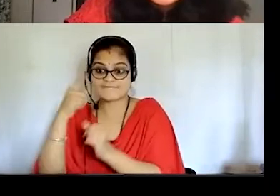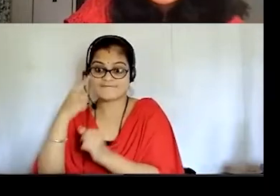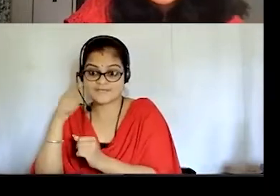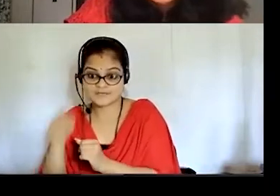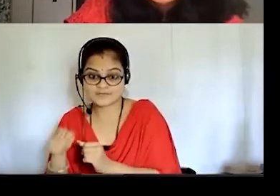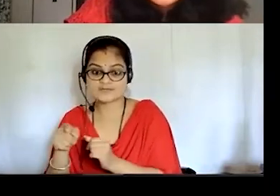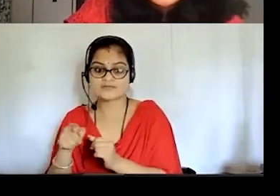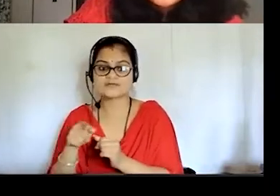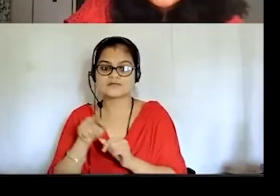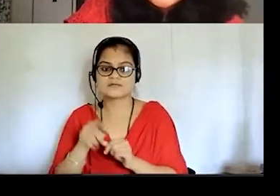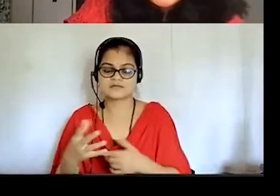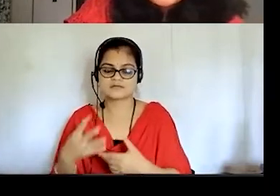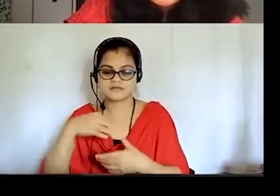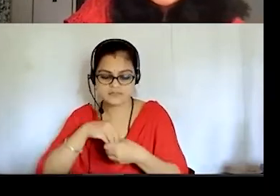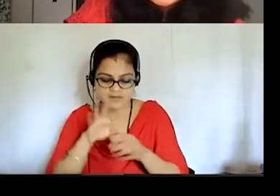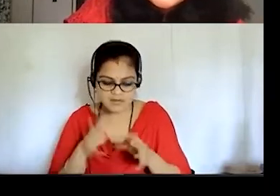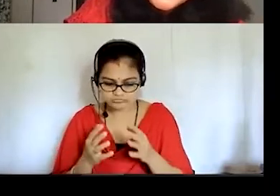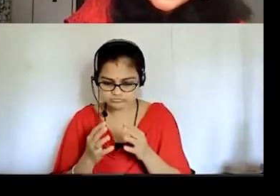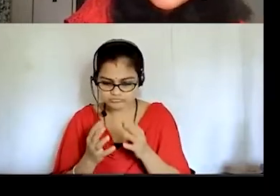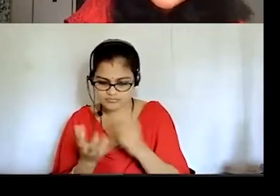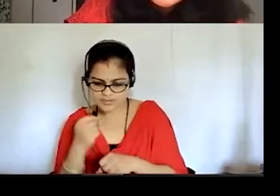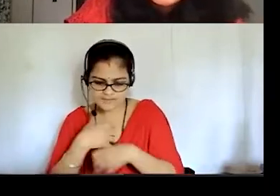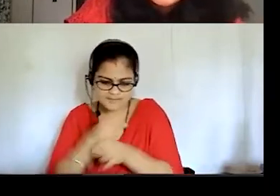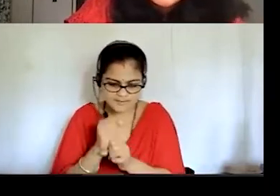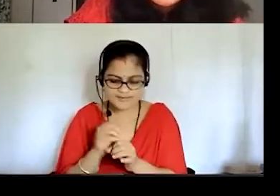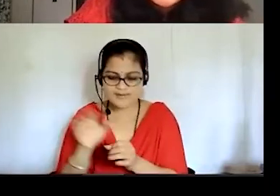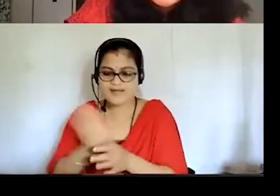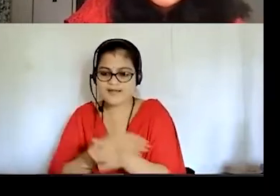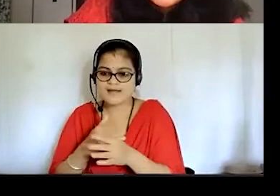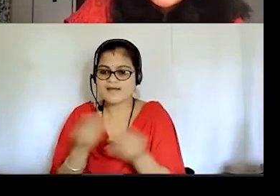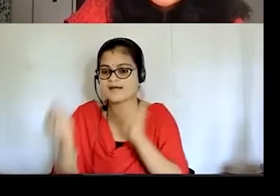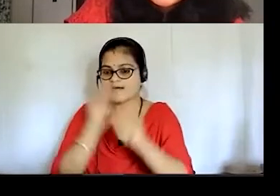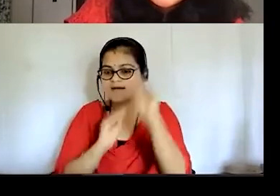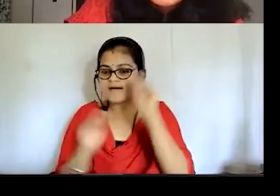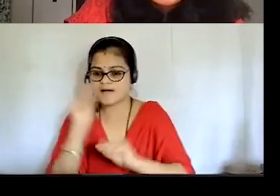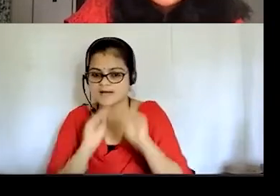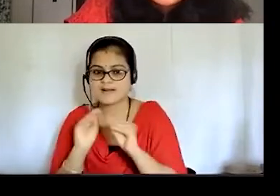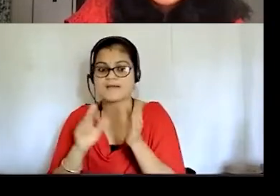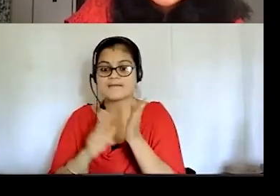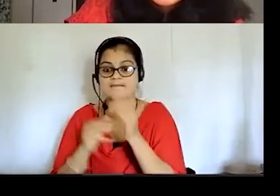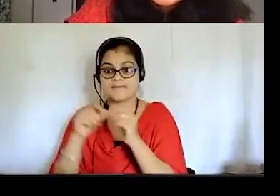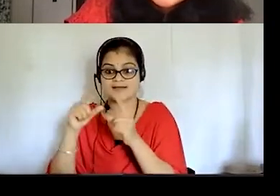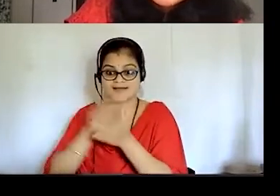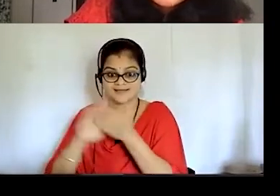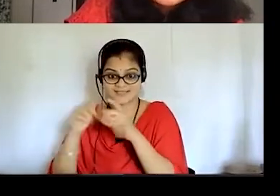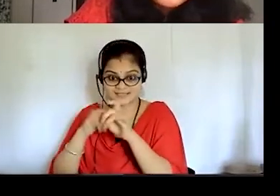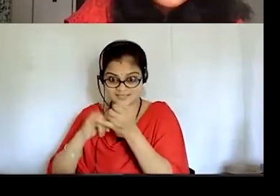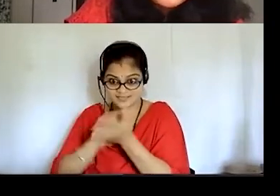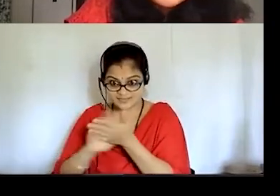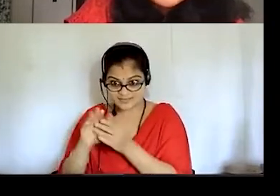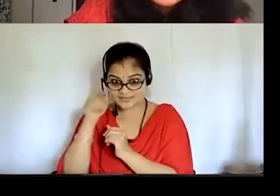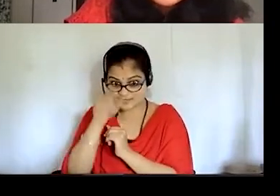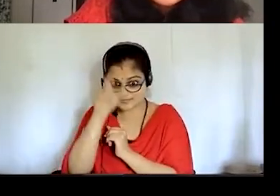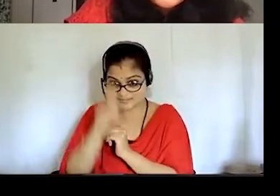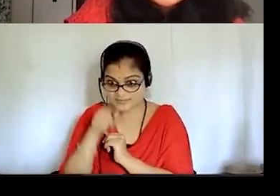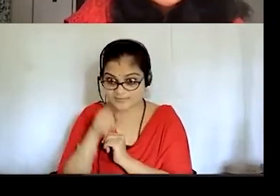such adaptation and innovation. In his musical arrangements, Mahesh's nimble fingers touch upon all